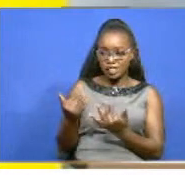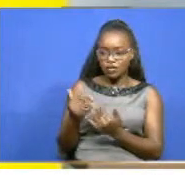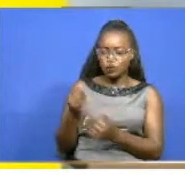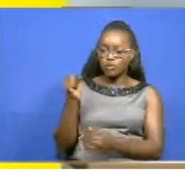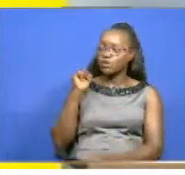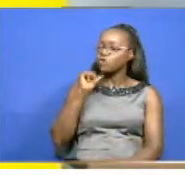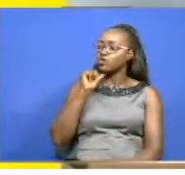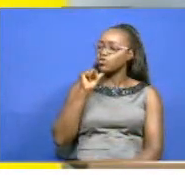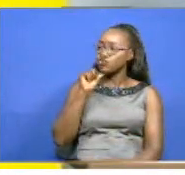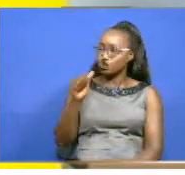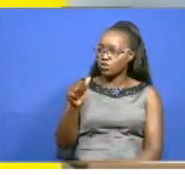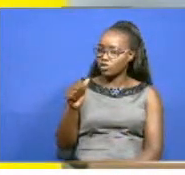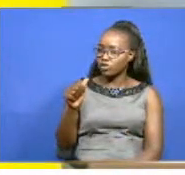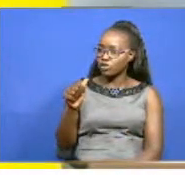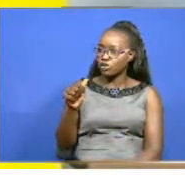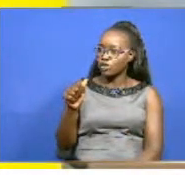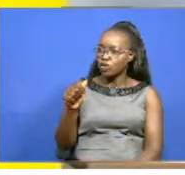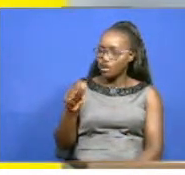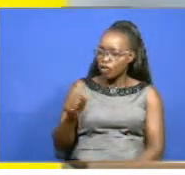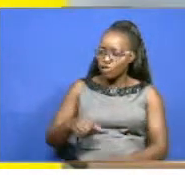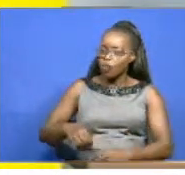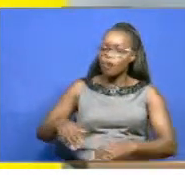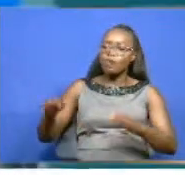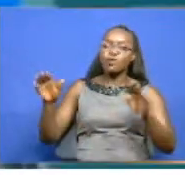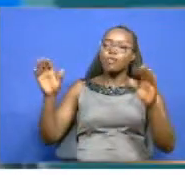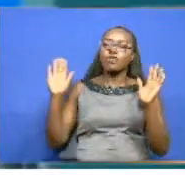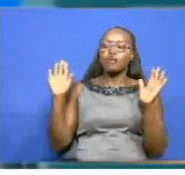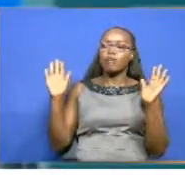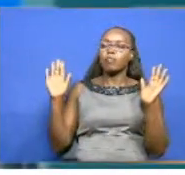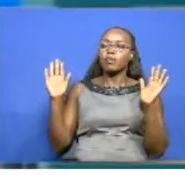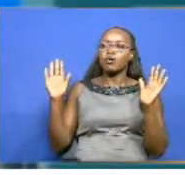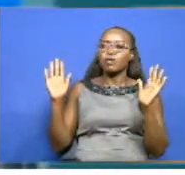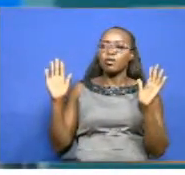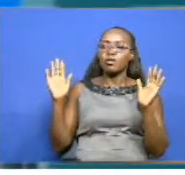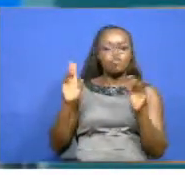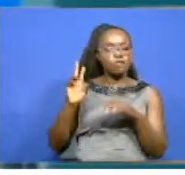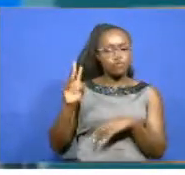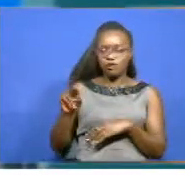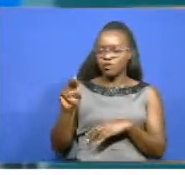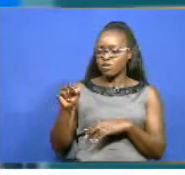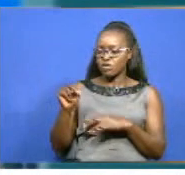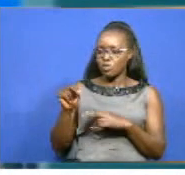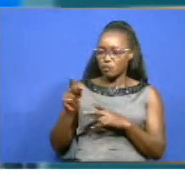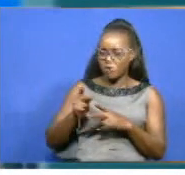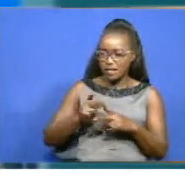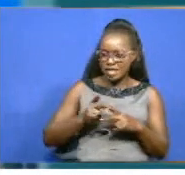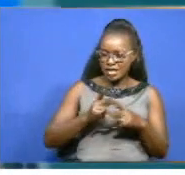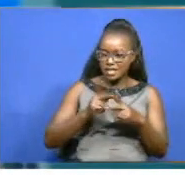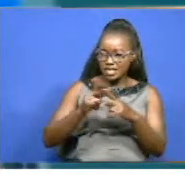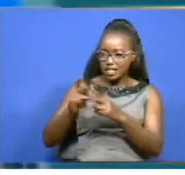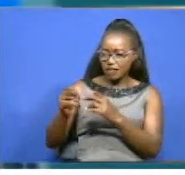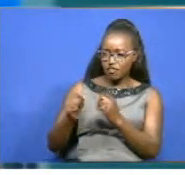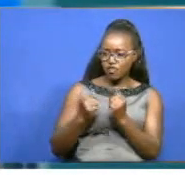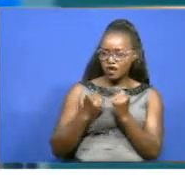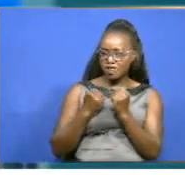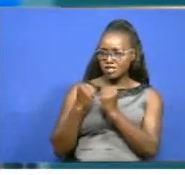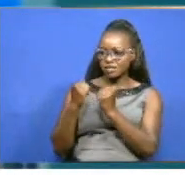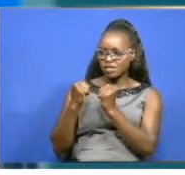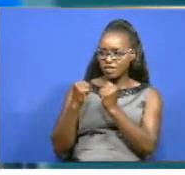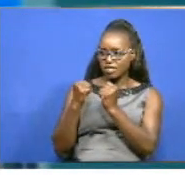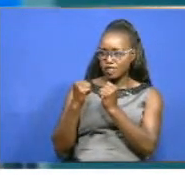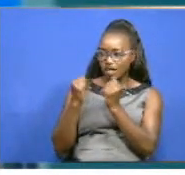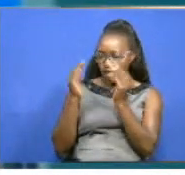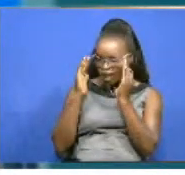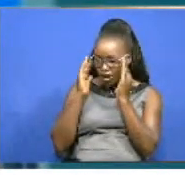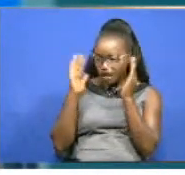we should not take off our guard, meaning that we have to be vigilant as well. We have to be alert, but not